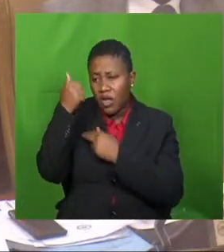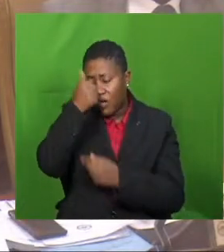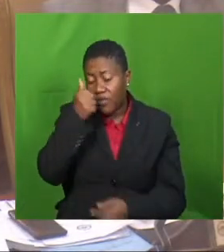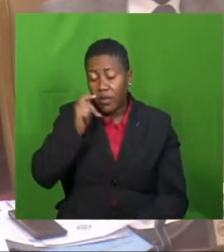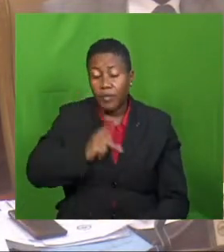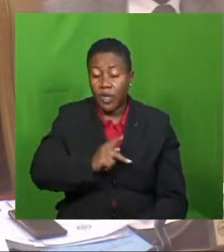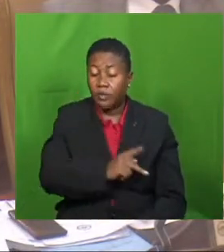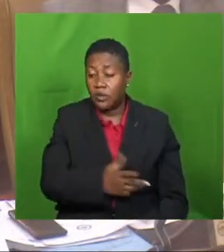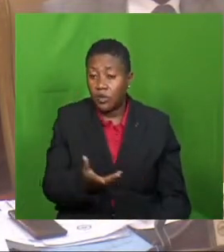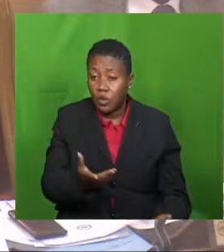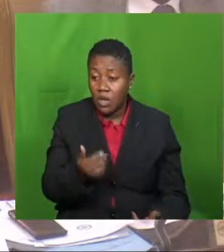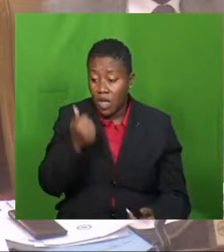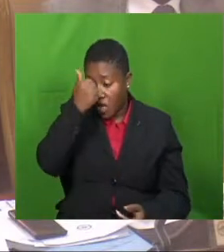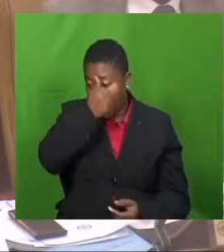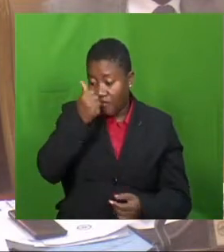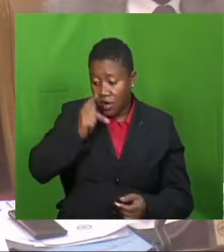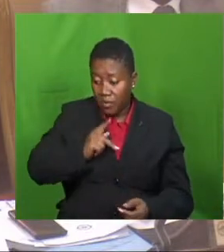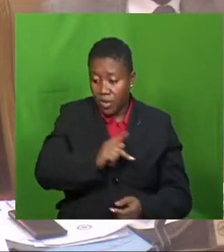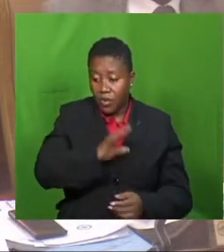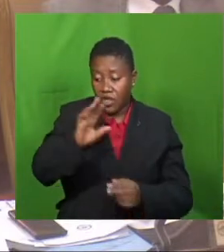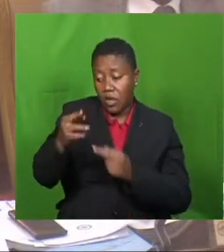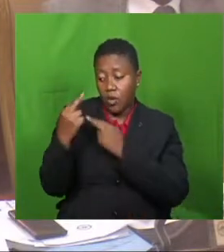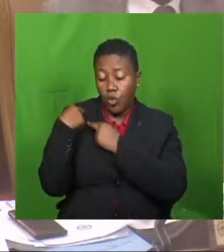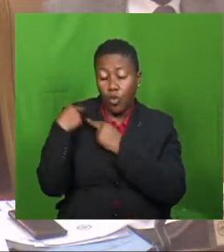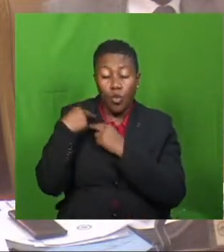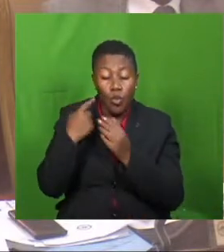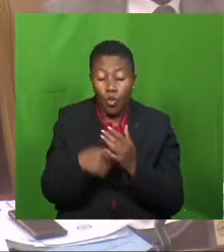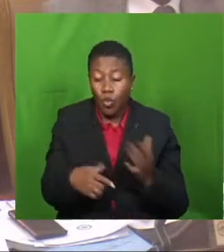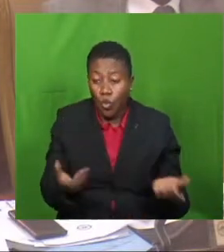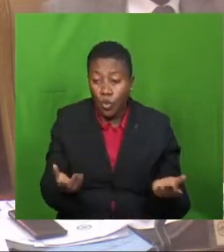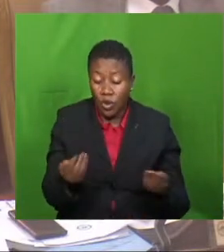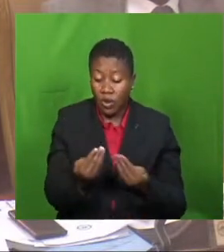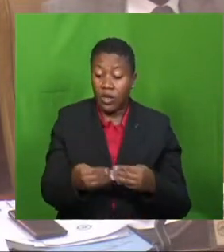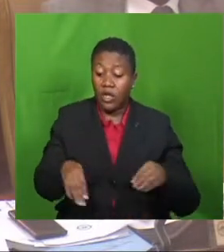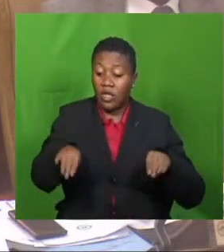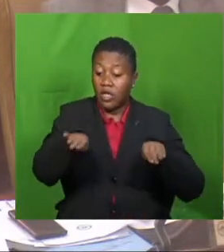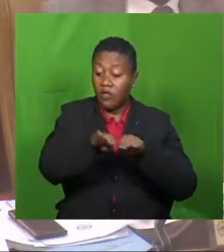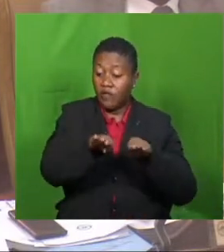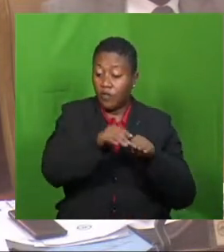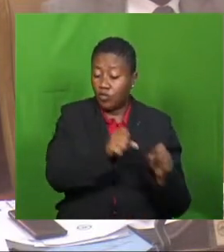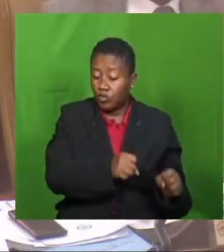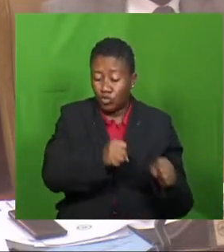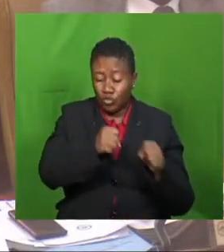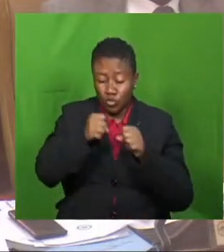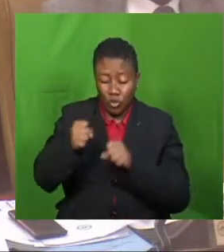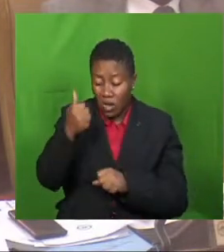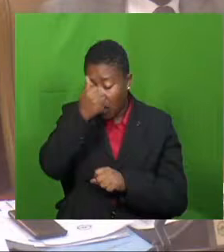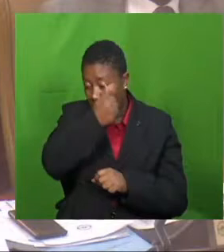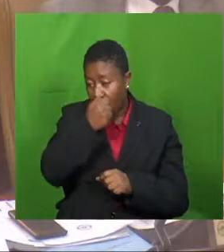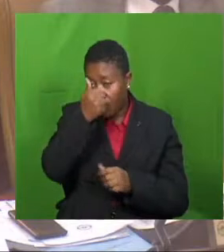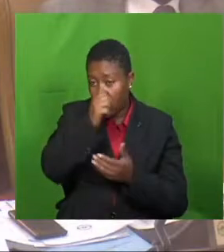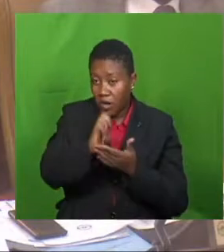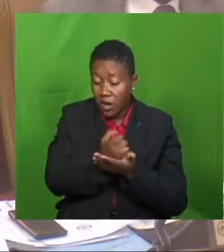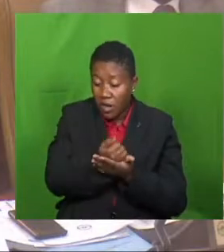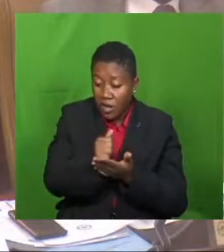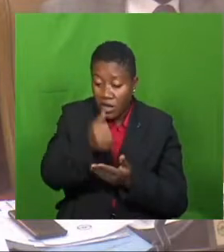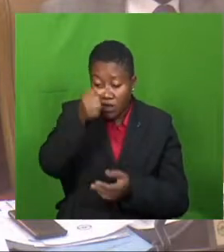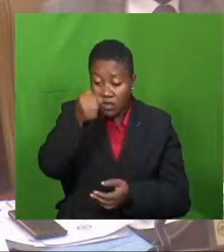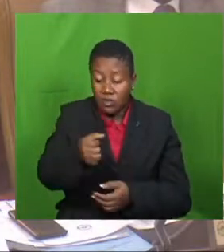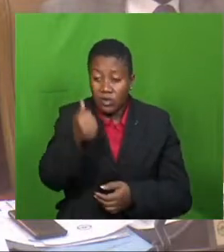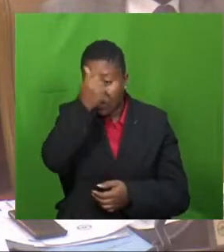Parliament? Mr. Speaker, truth is that even the stronger African economies of South Africa